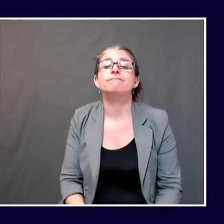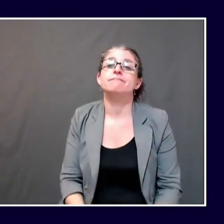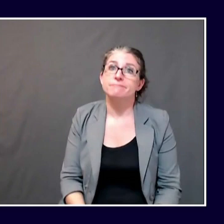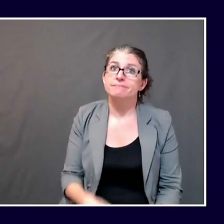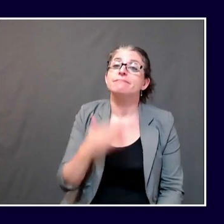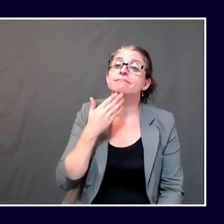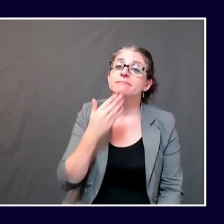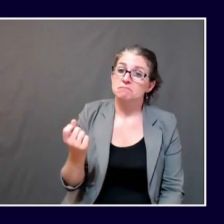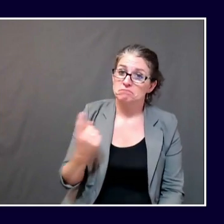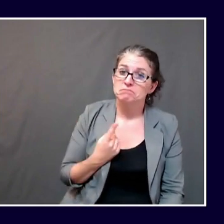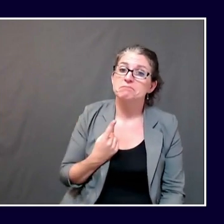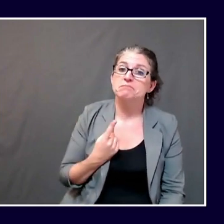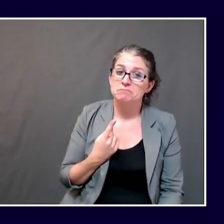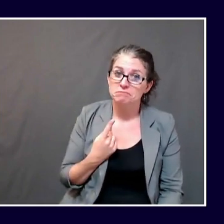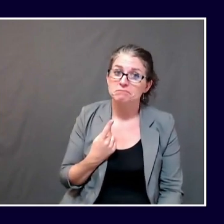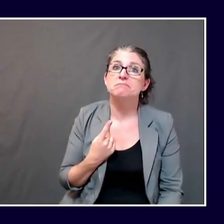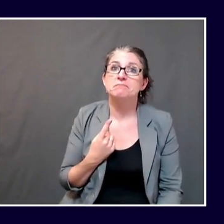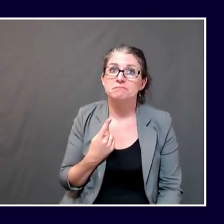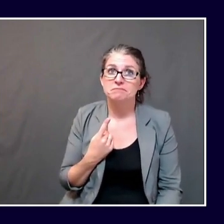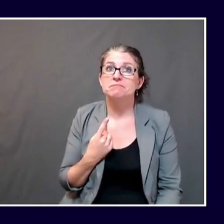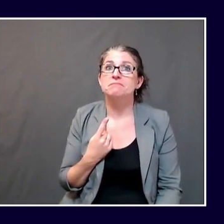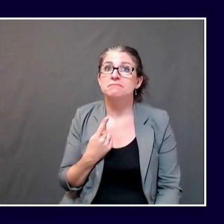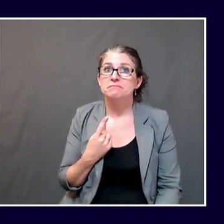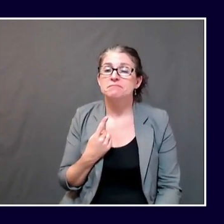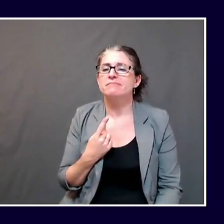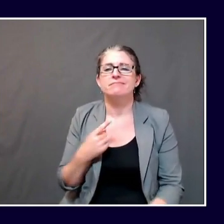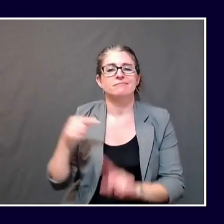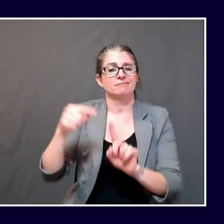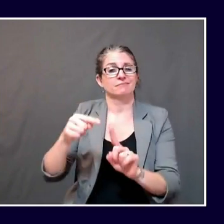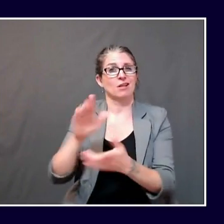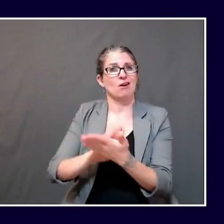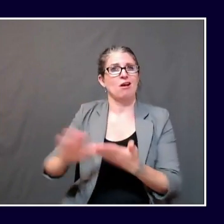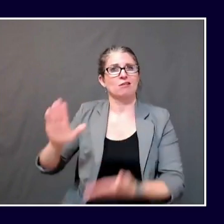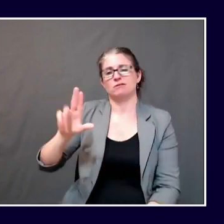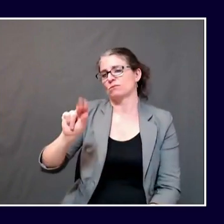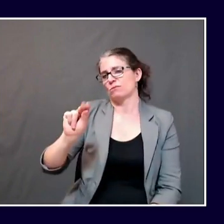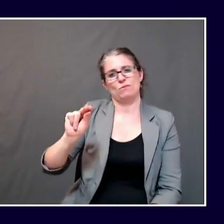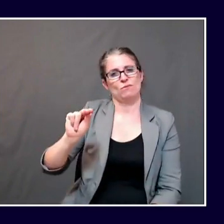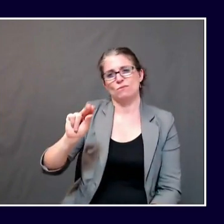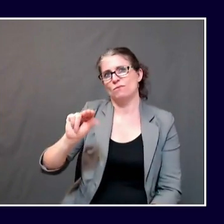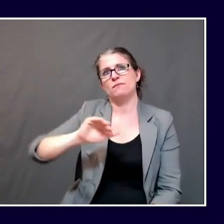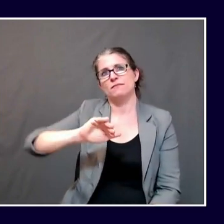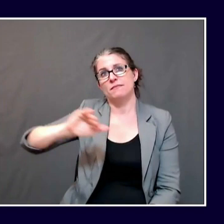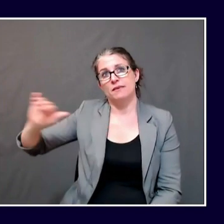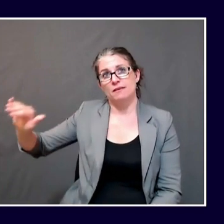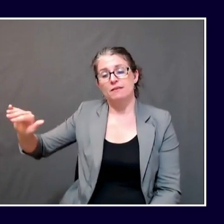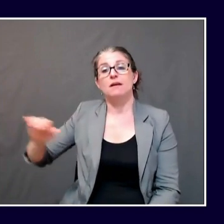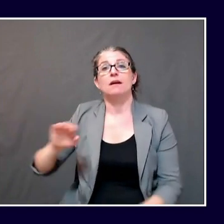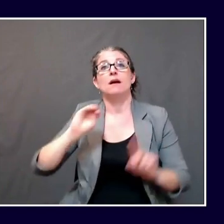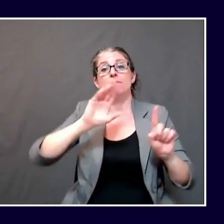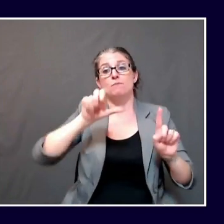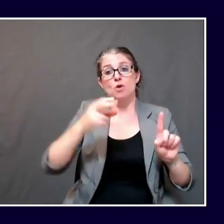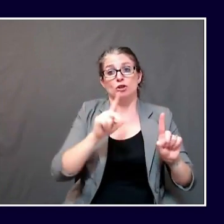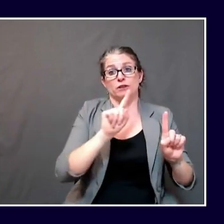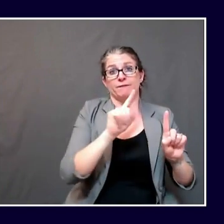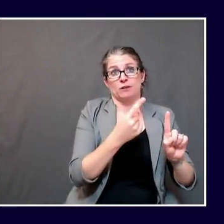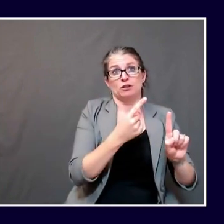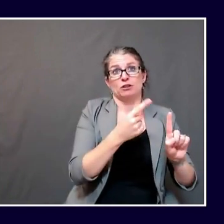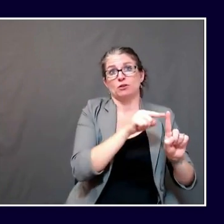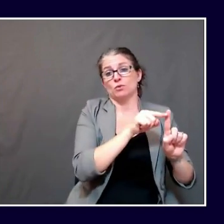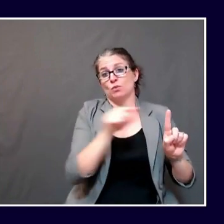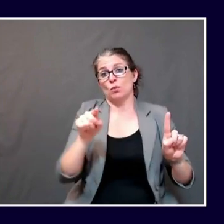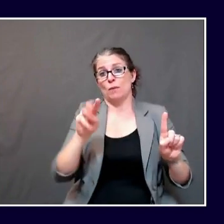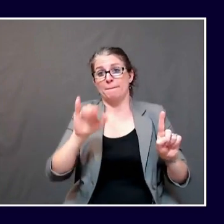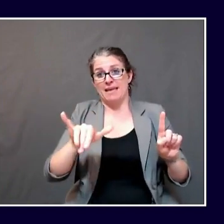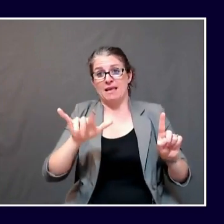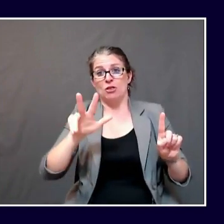first. From March through the end of May, so from March 1st through the end of May, the median age